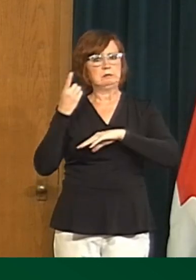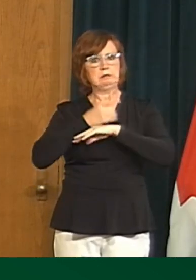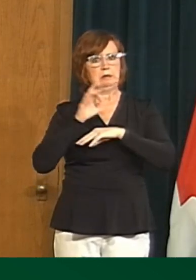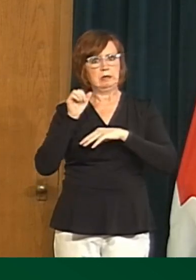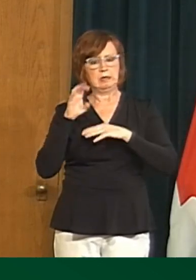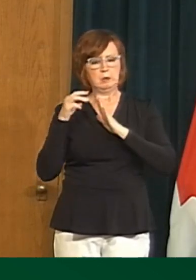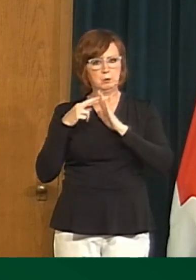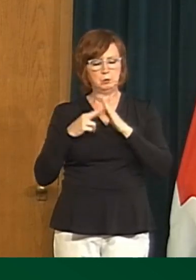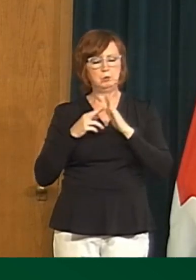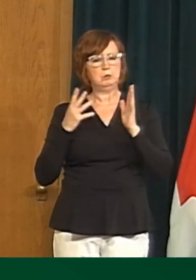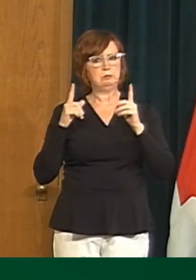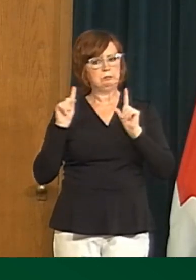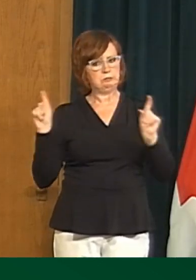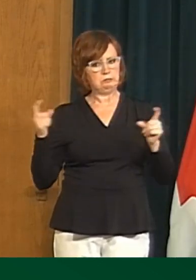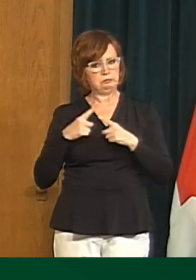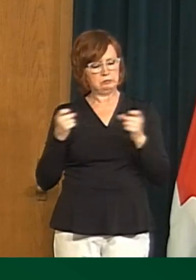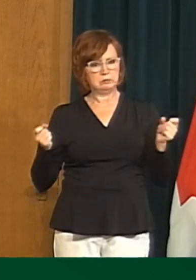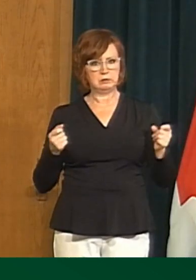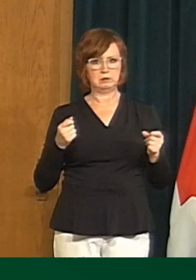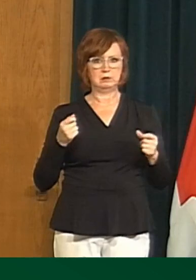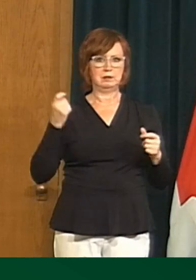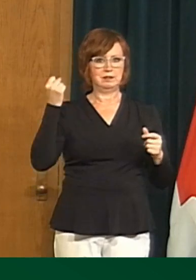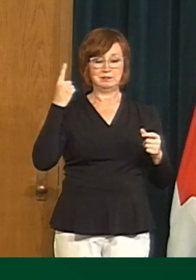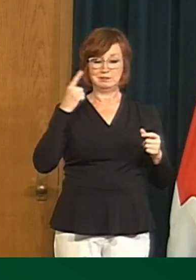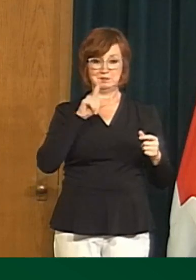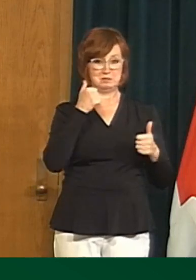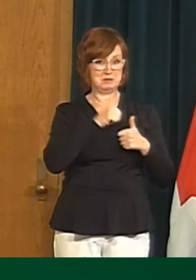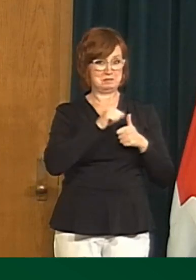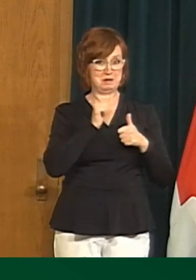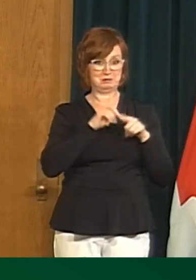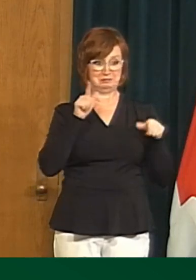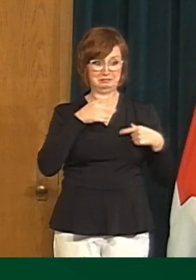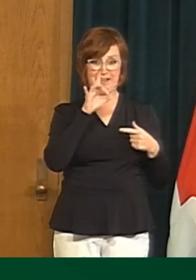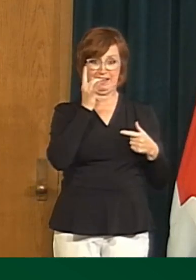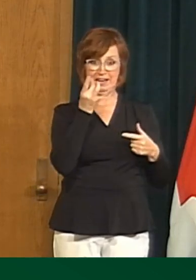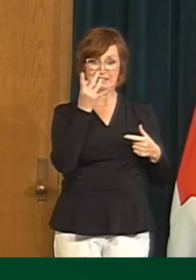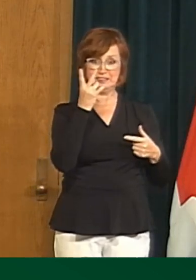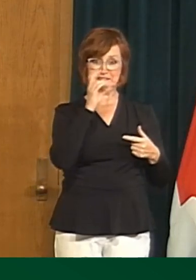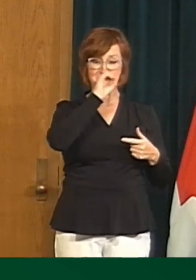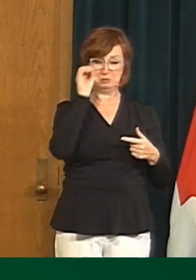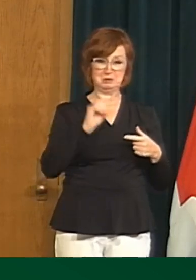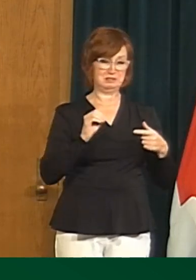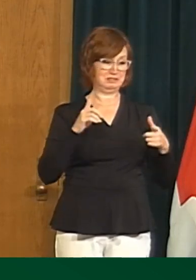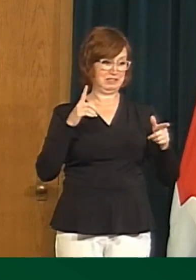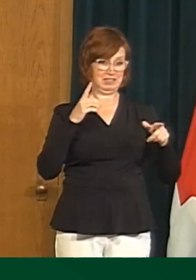this province have continued, albeit differently, throughout the entire